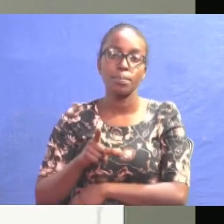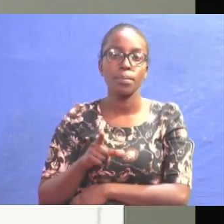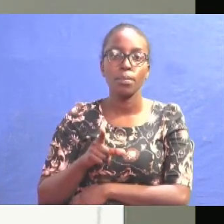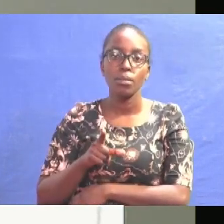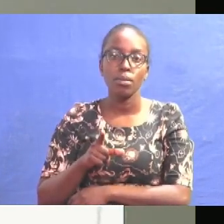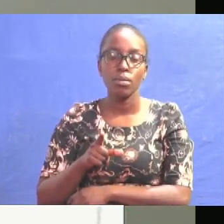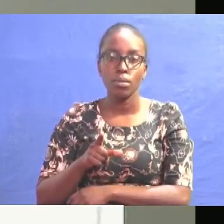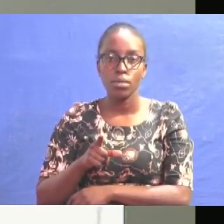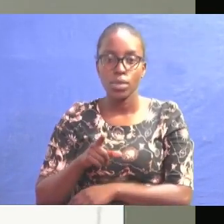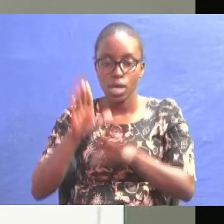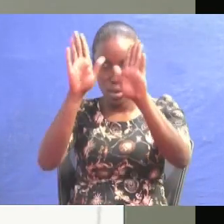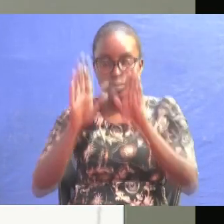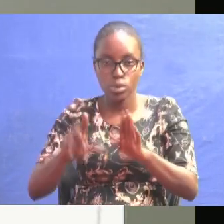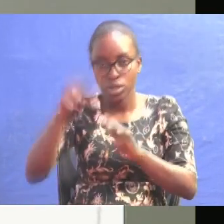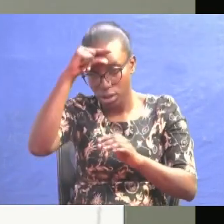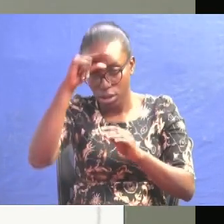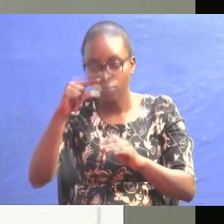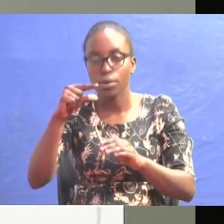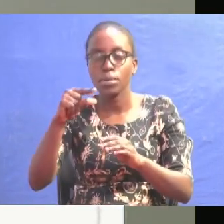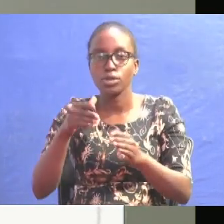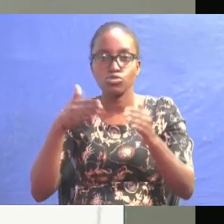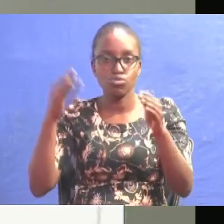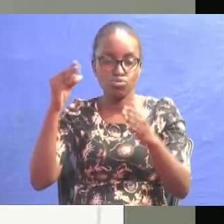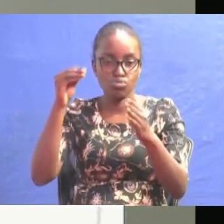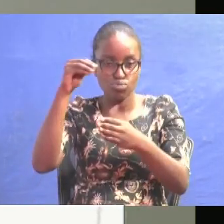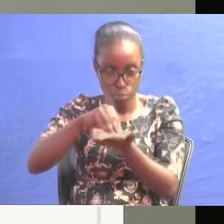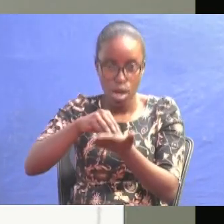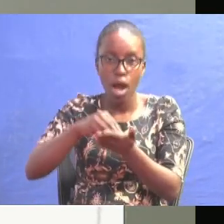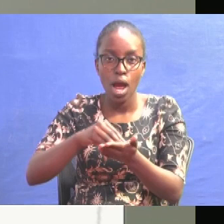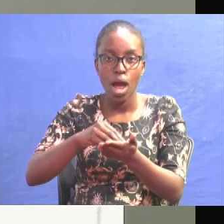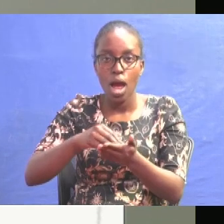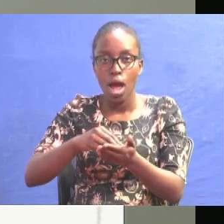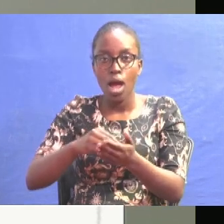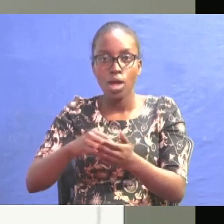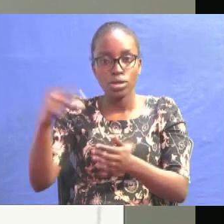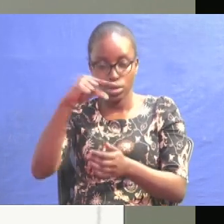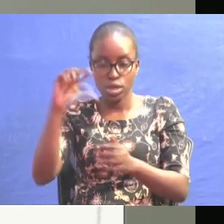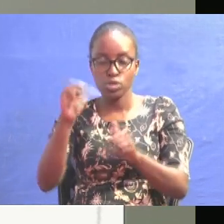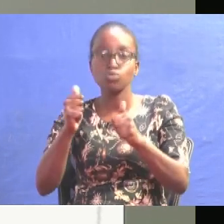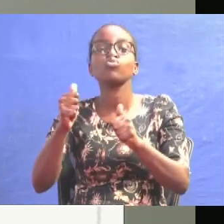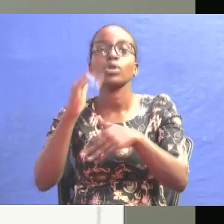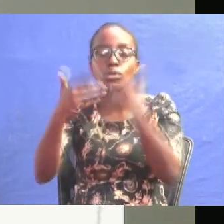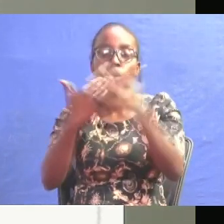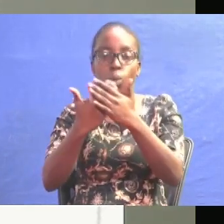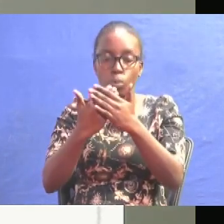important government position that we can imagine the state law led by the newly appointed